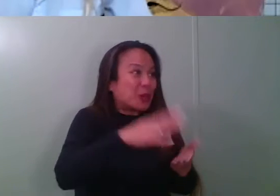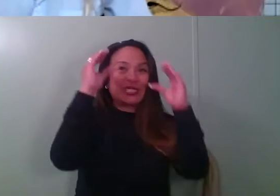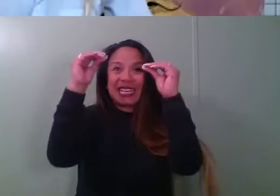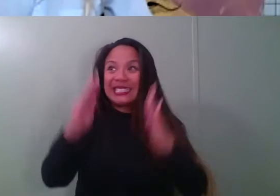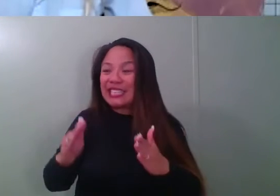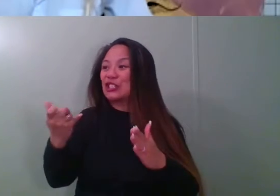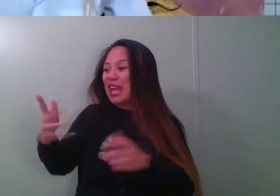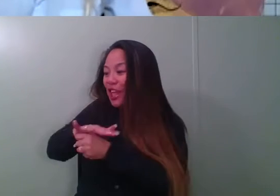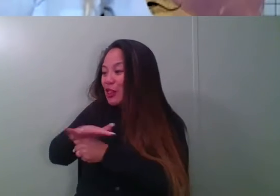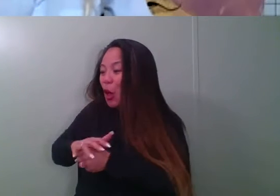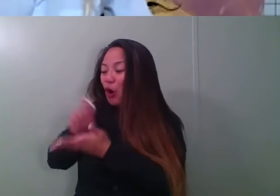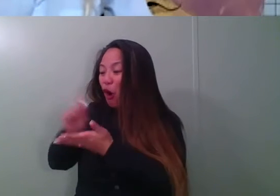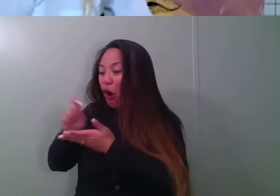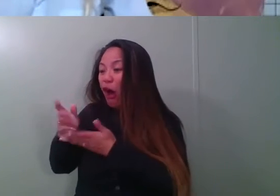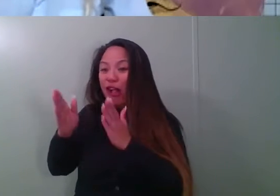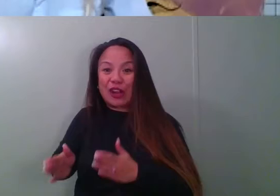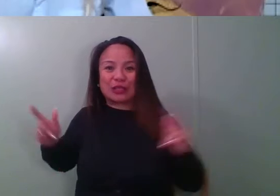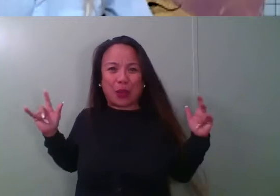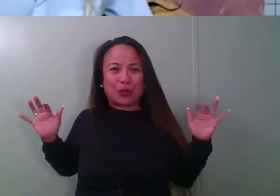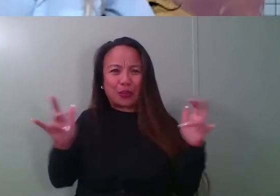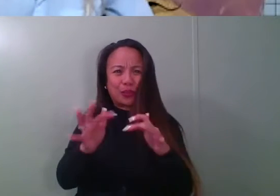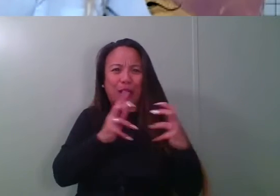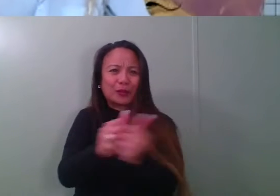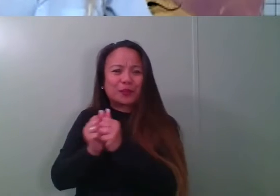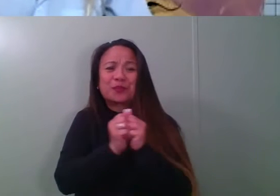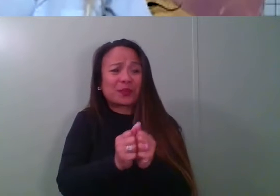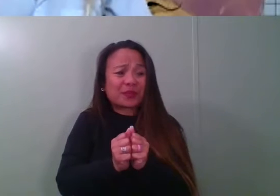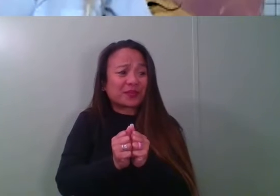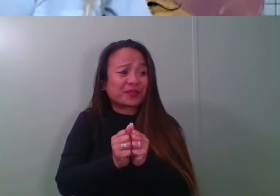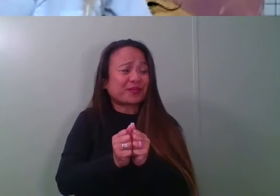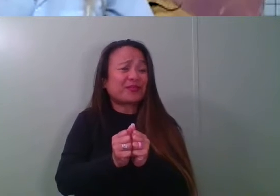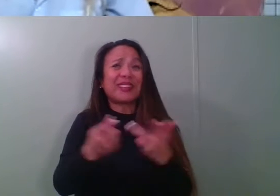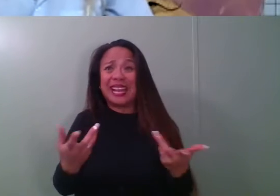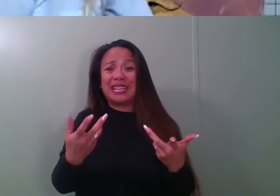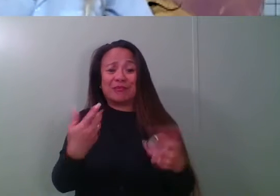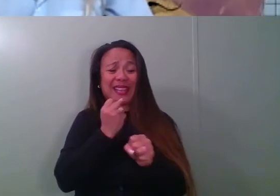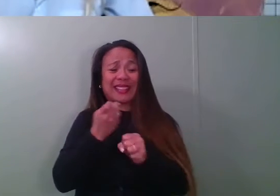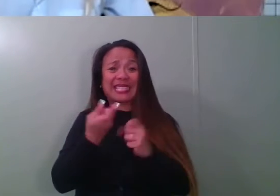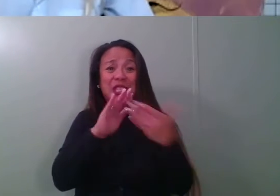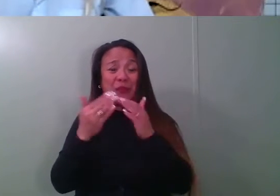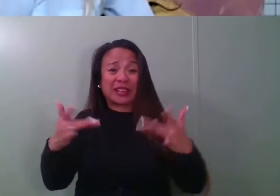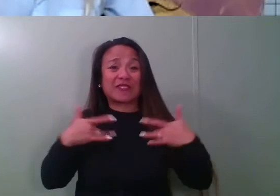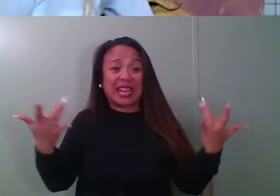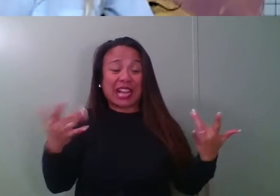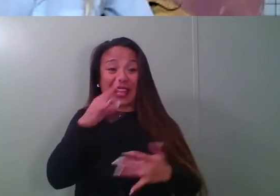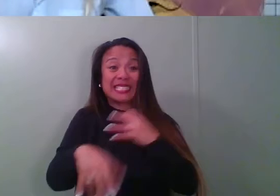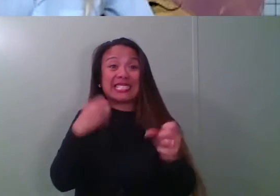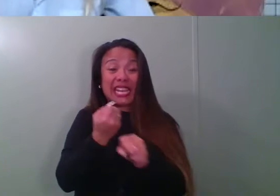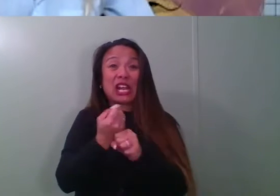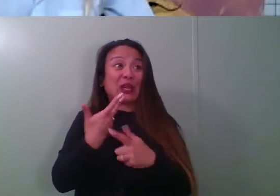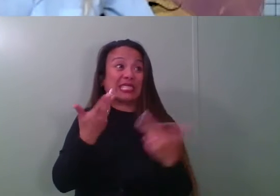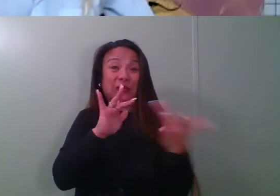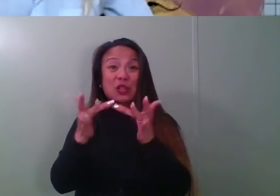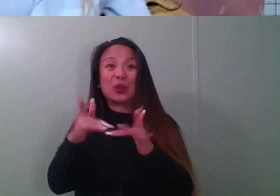see students and teachers and local authors band together to make this a community event that this year, going virtual, we're